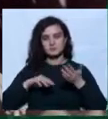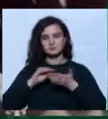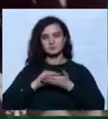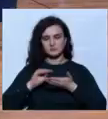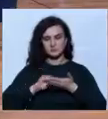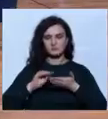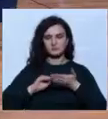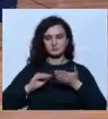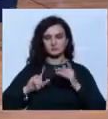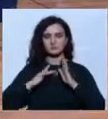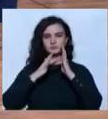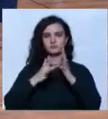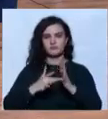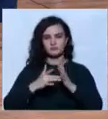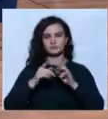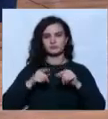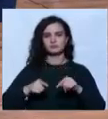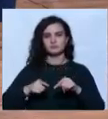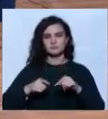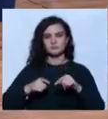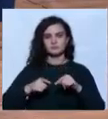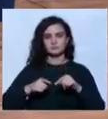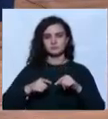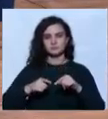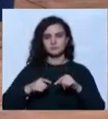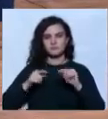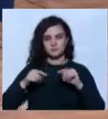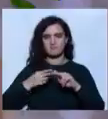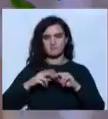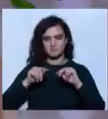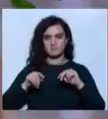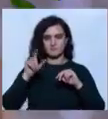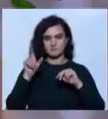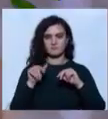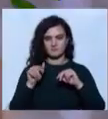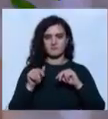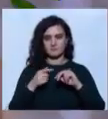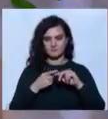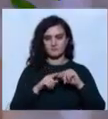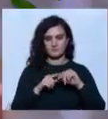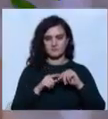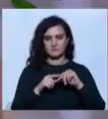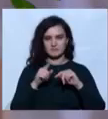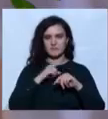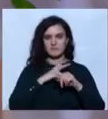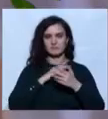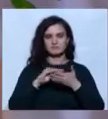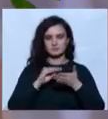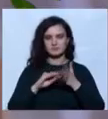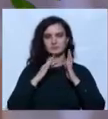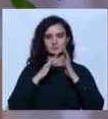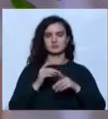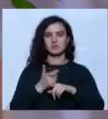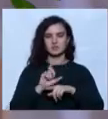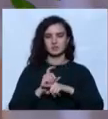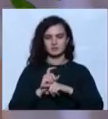and he continued to travel widely. He was that sort of person, an adventurous person, and he loved writing and traveling so